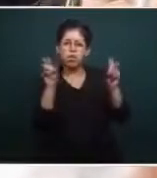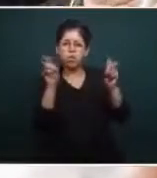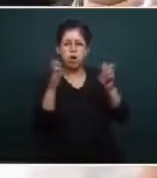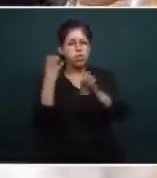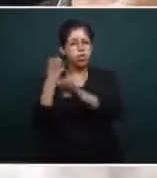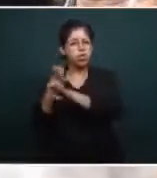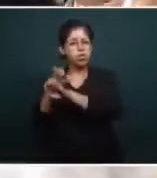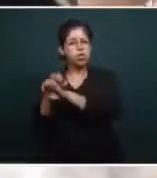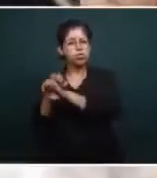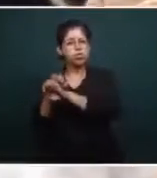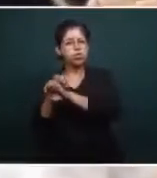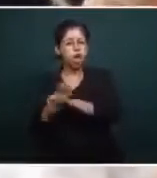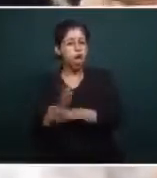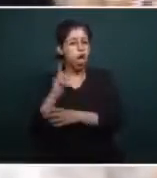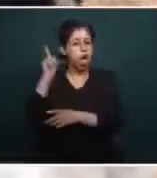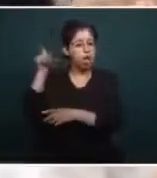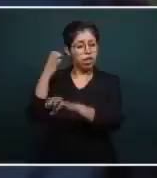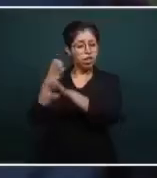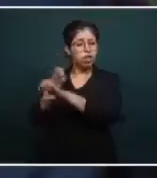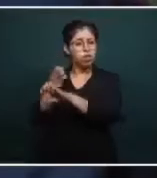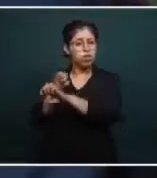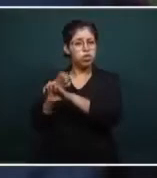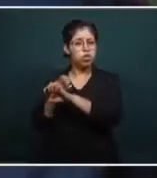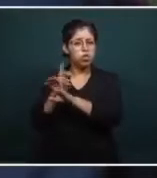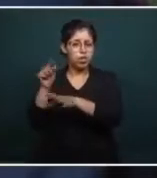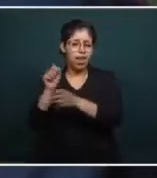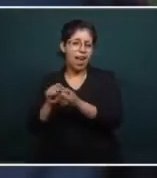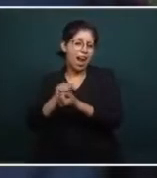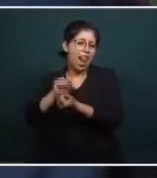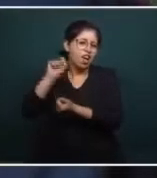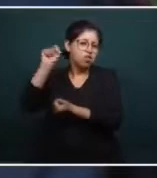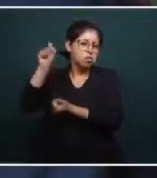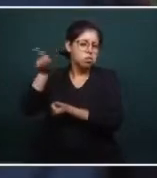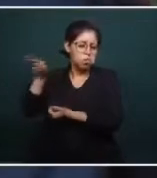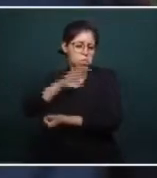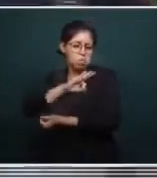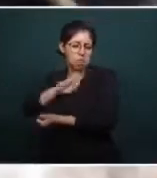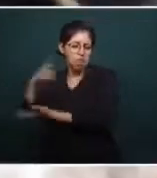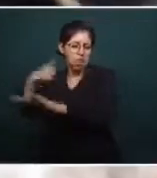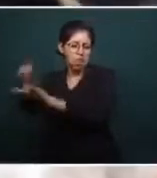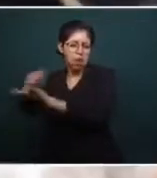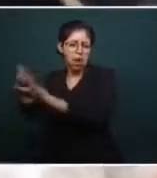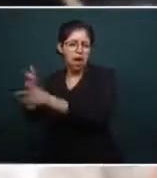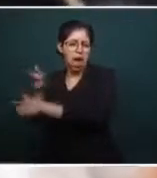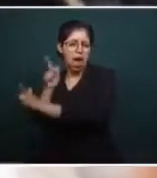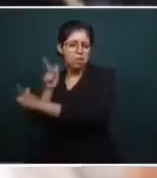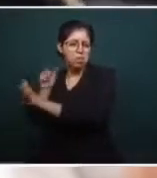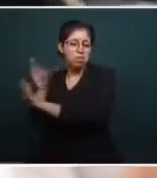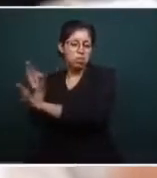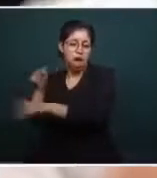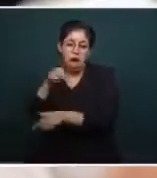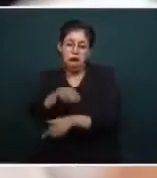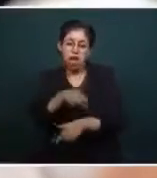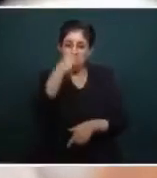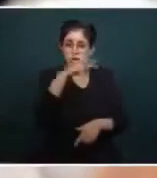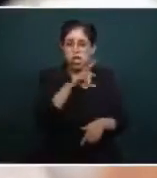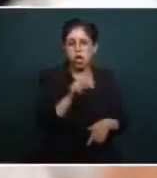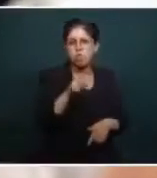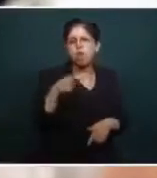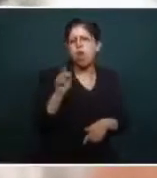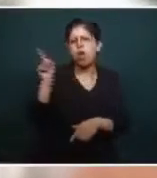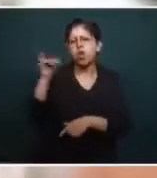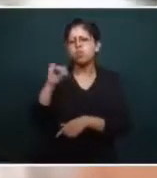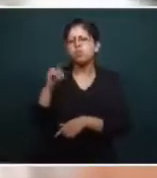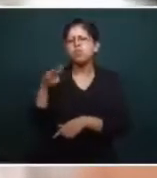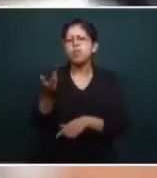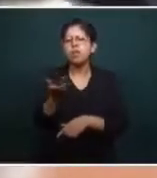Estados So Unidos, it's pero ahí hay una an episode in enmienda a the la U.S. Constitución que permite el that derecho is an de amendment portar to the un arma. that is to Es the Constitution